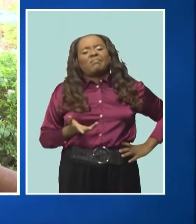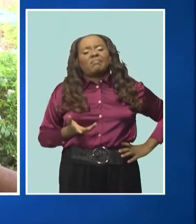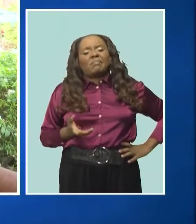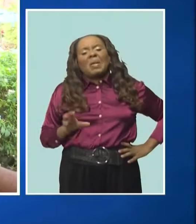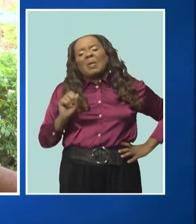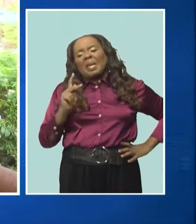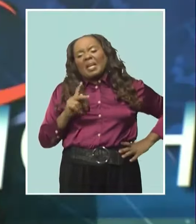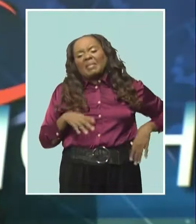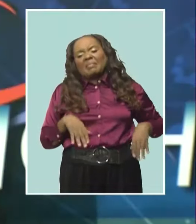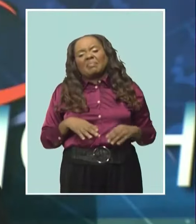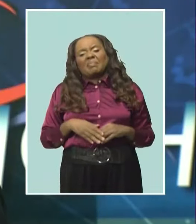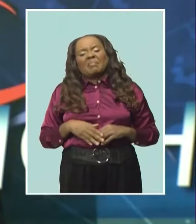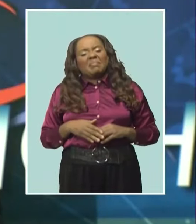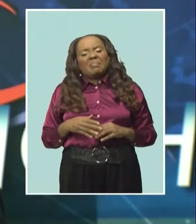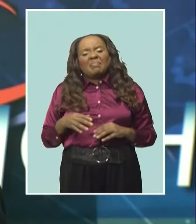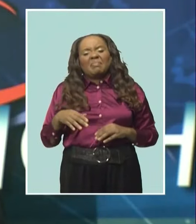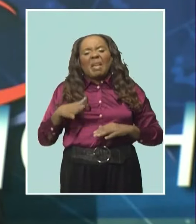away.